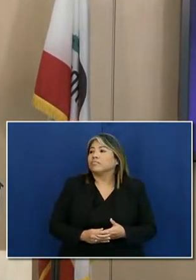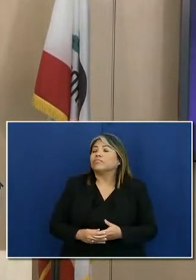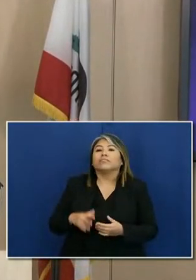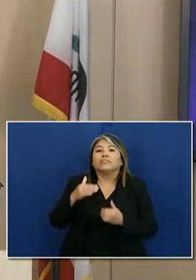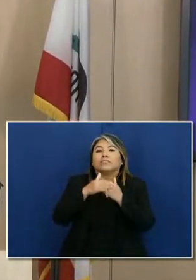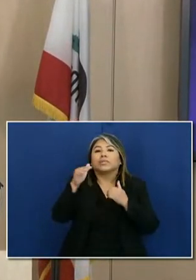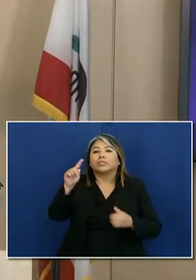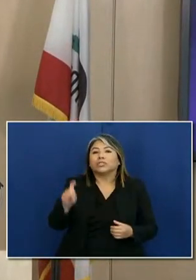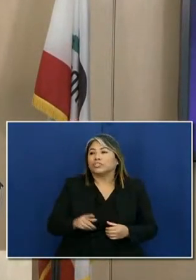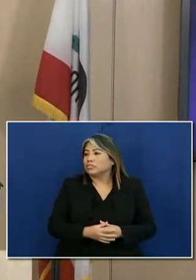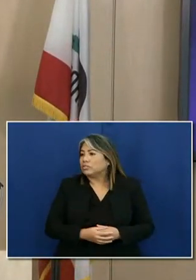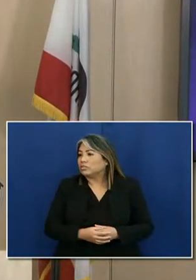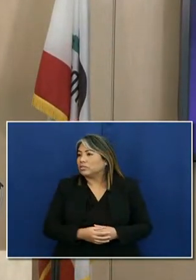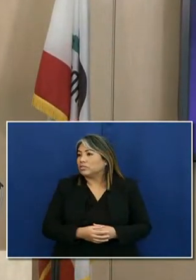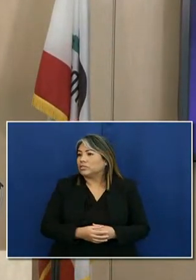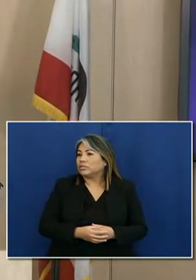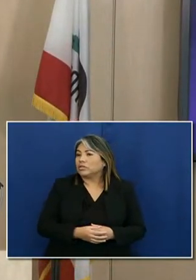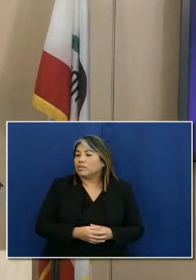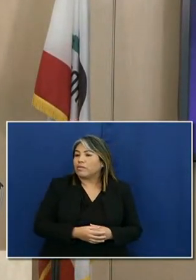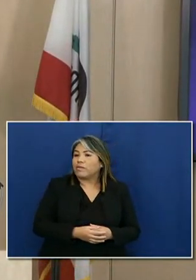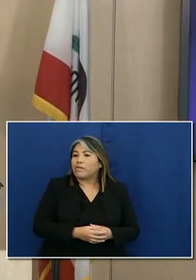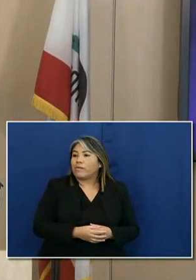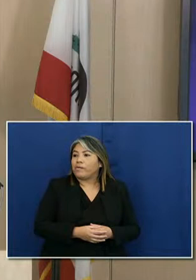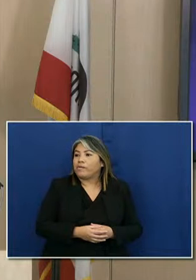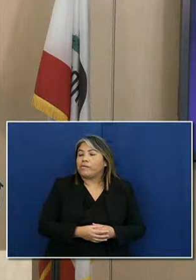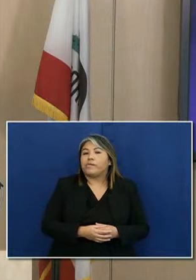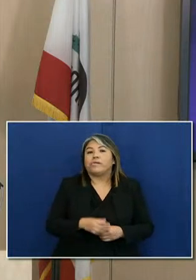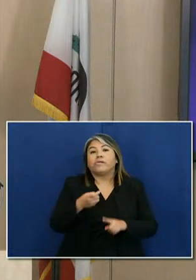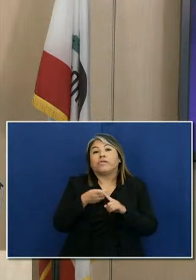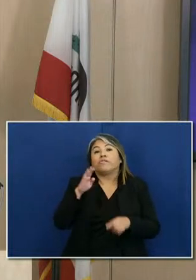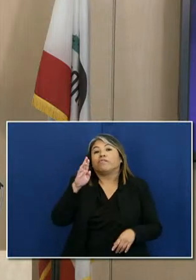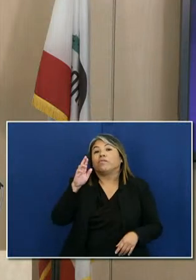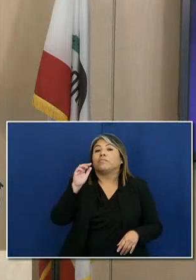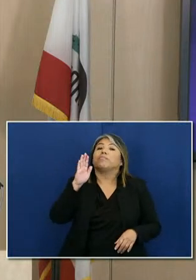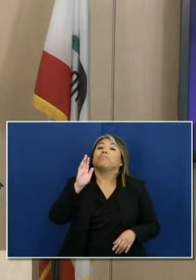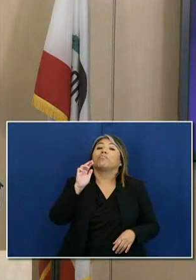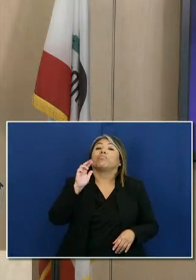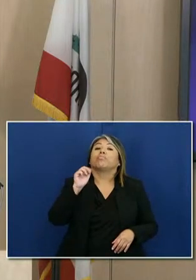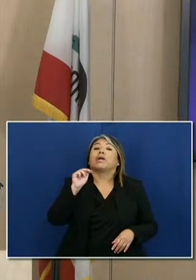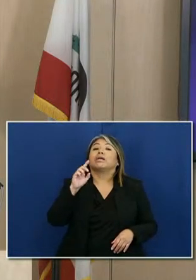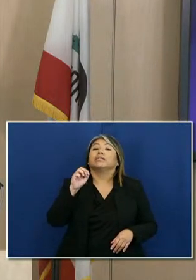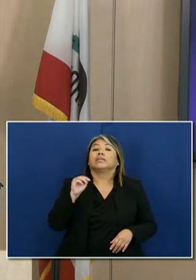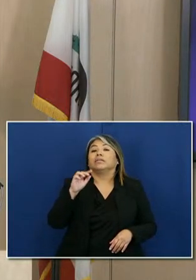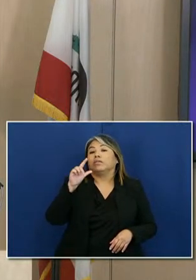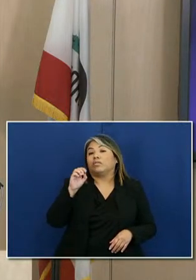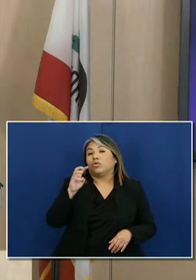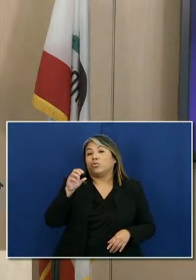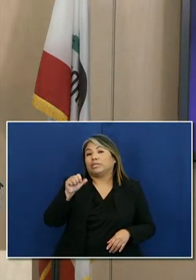Okay, next question. This next question is from Brandon Lewis with CBS 8.